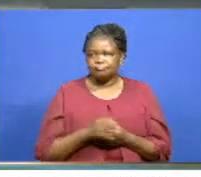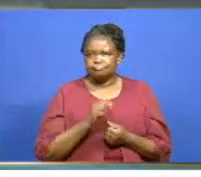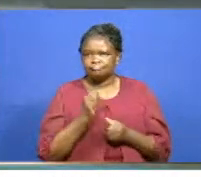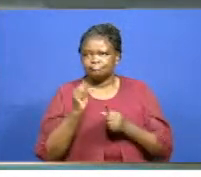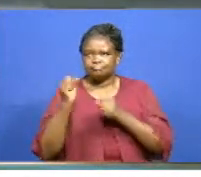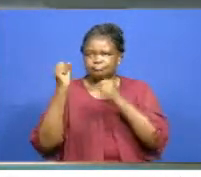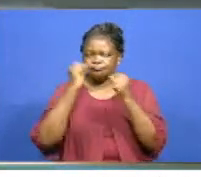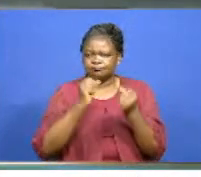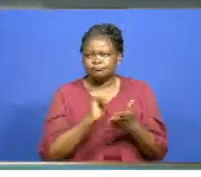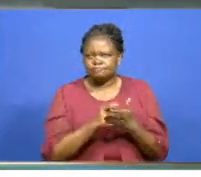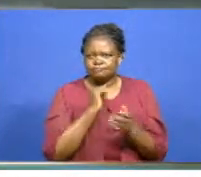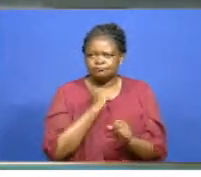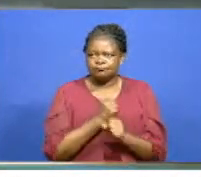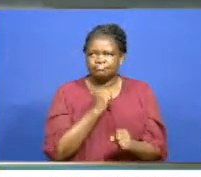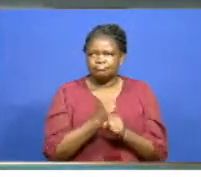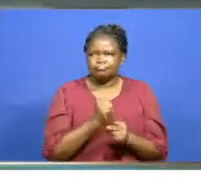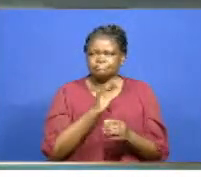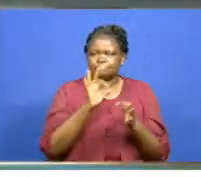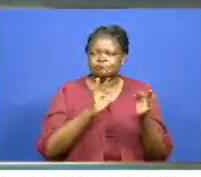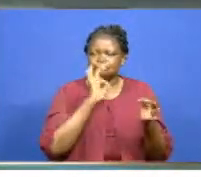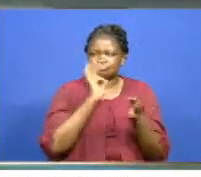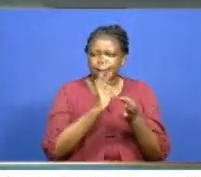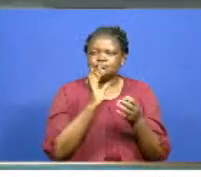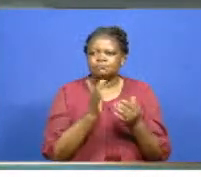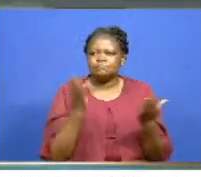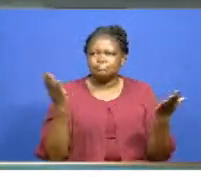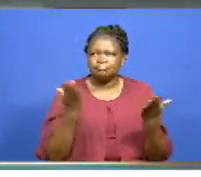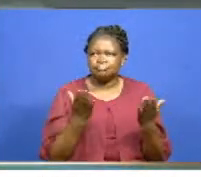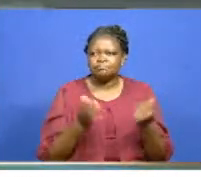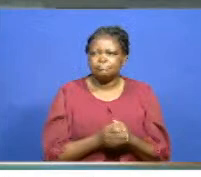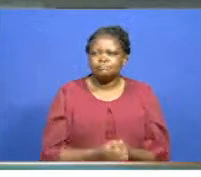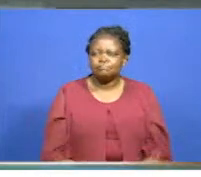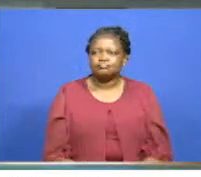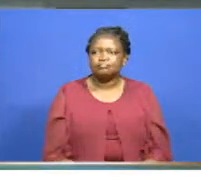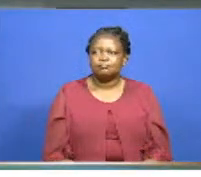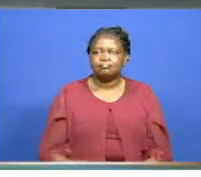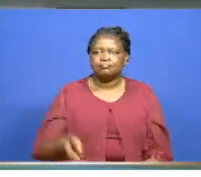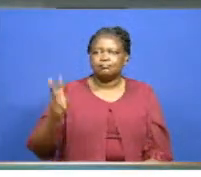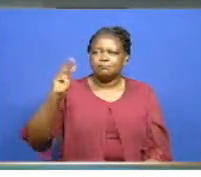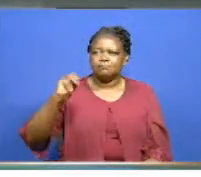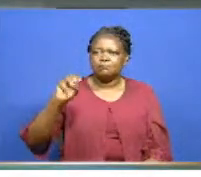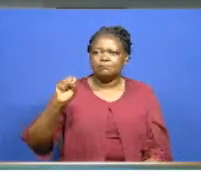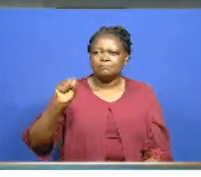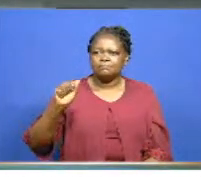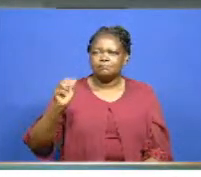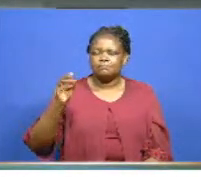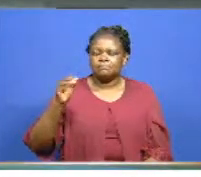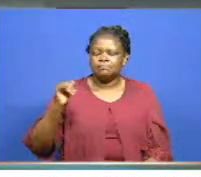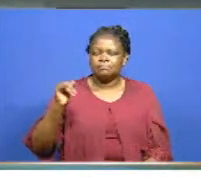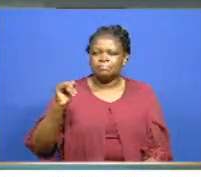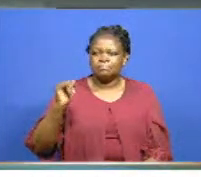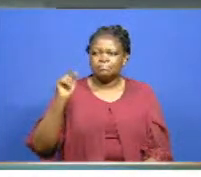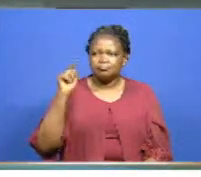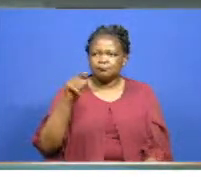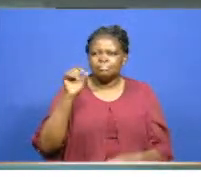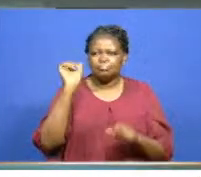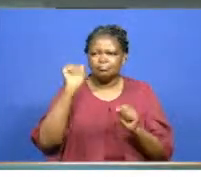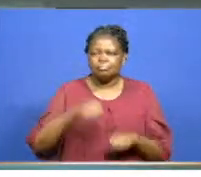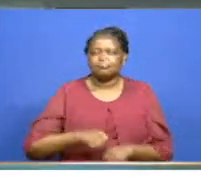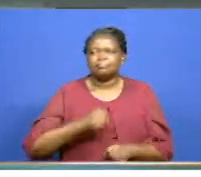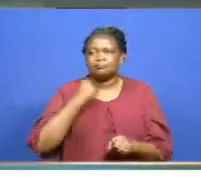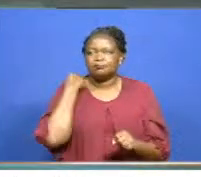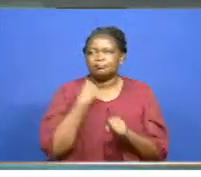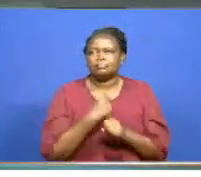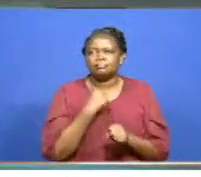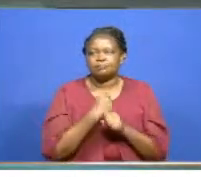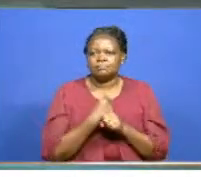really worked perfectly in Msambweni. And that can actually work if